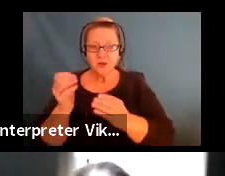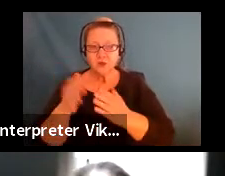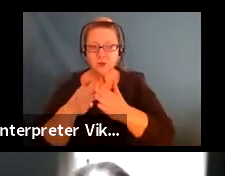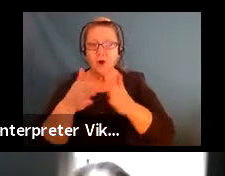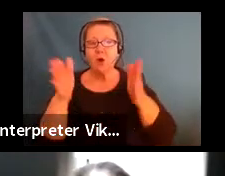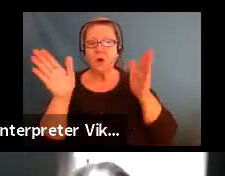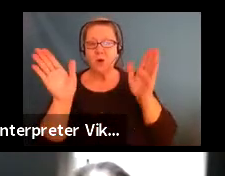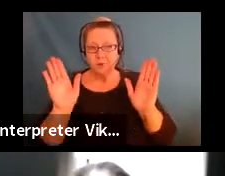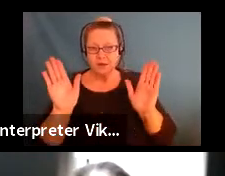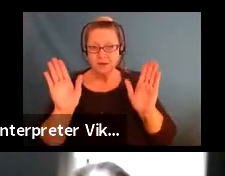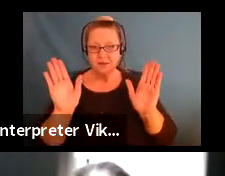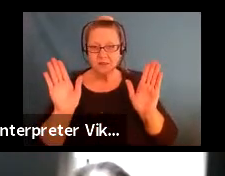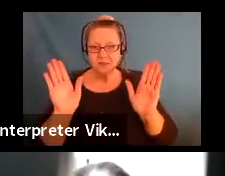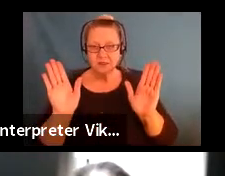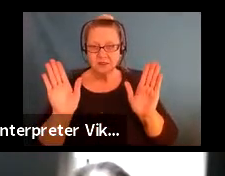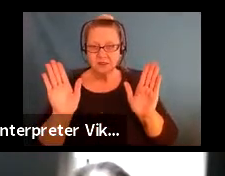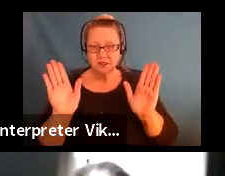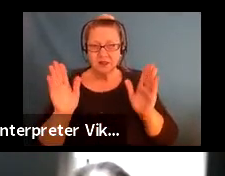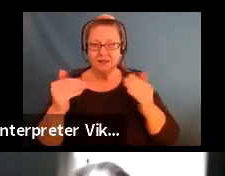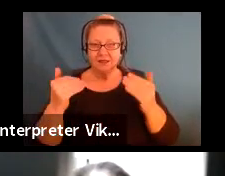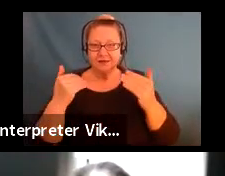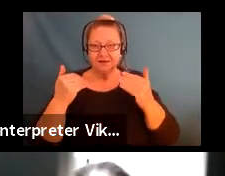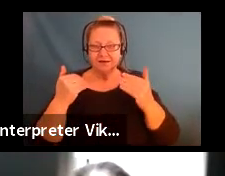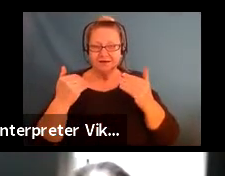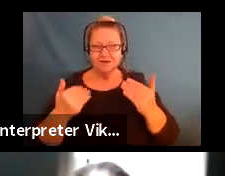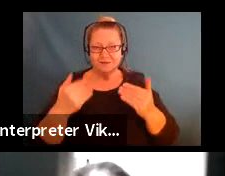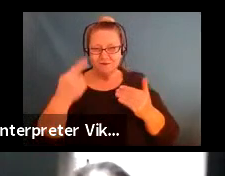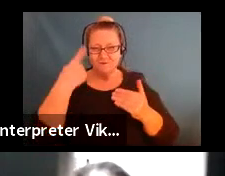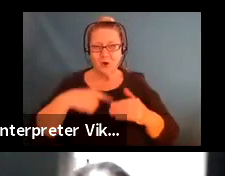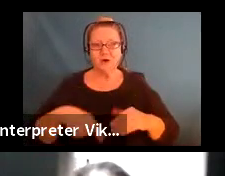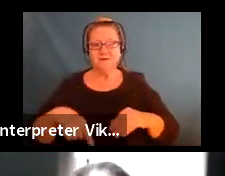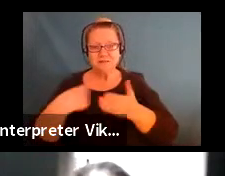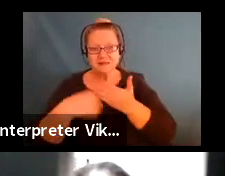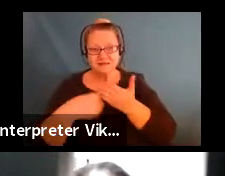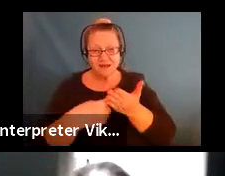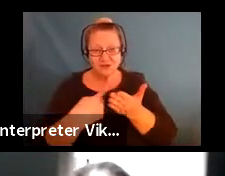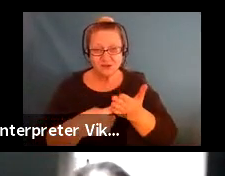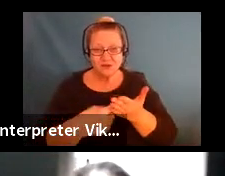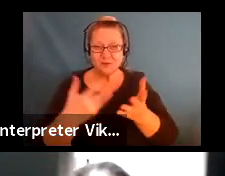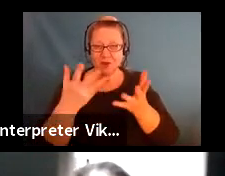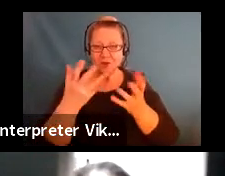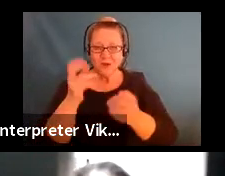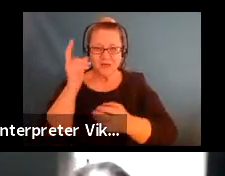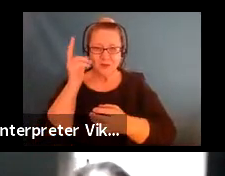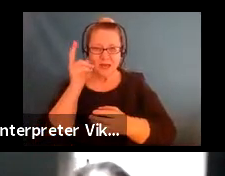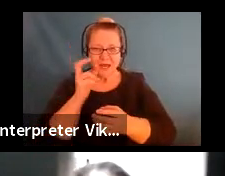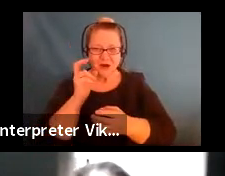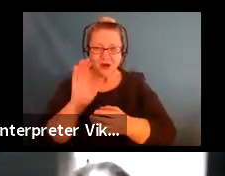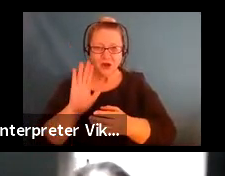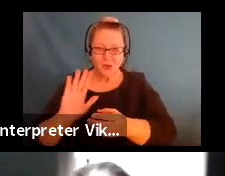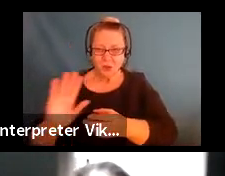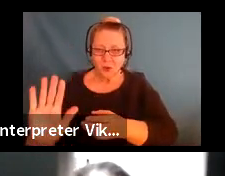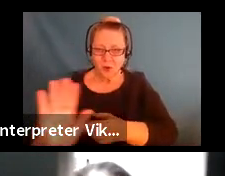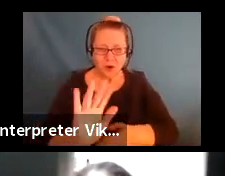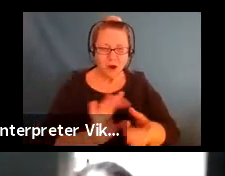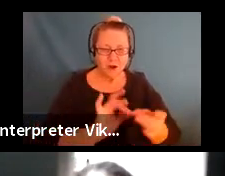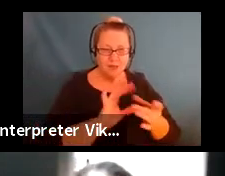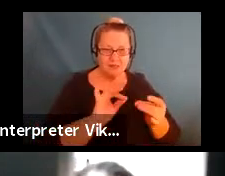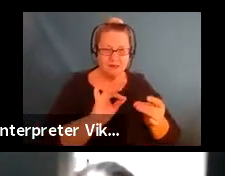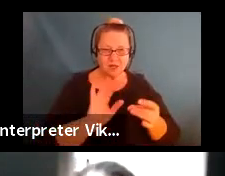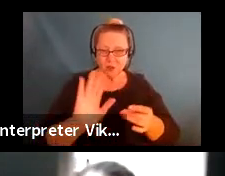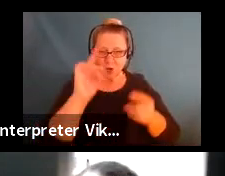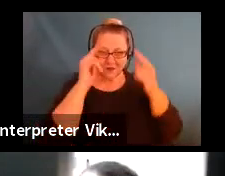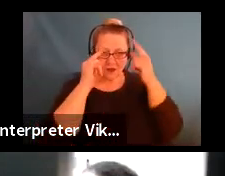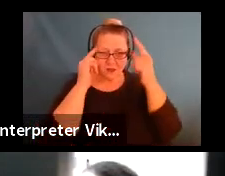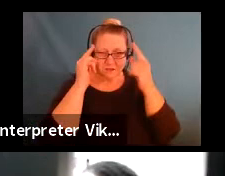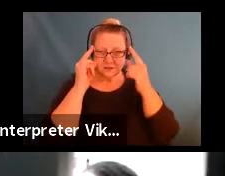for this conversation because we really want to hear from you all as to your thoughts